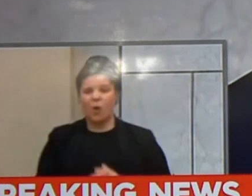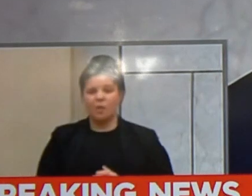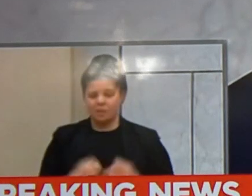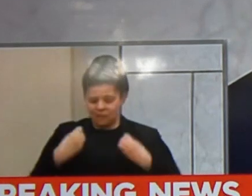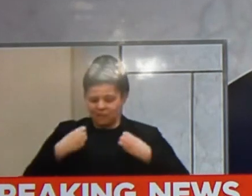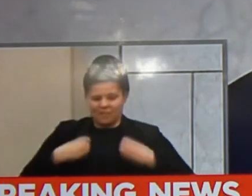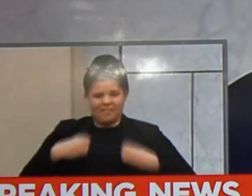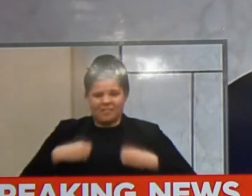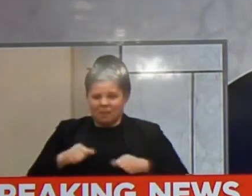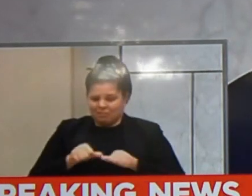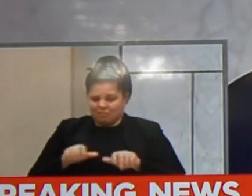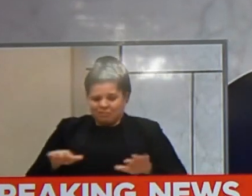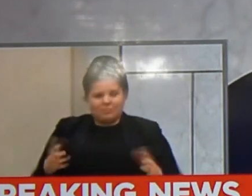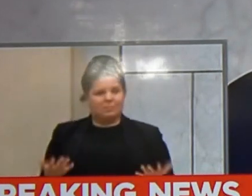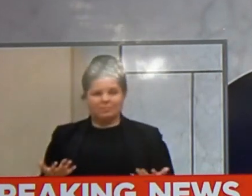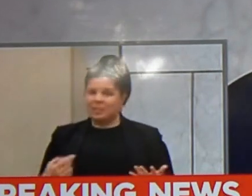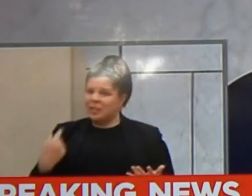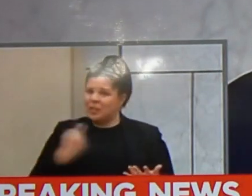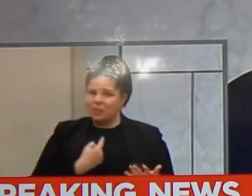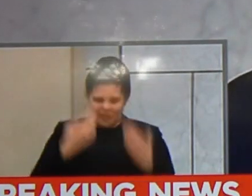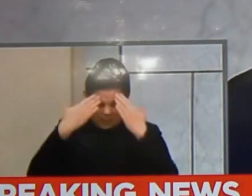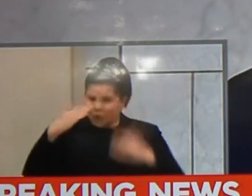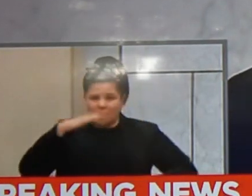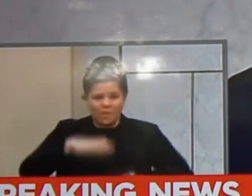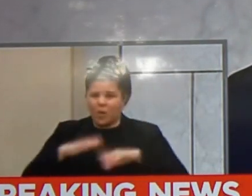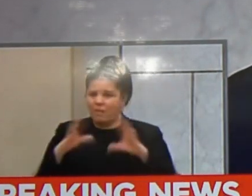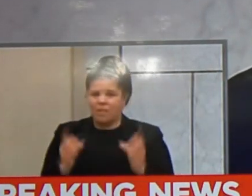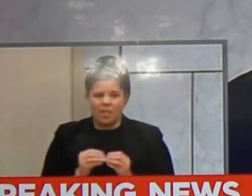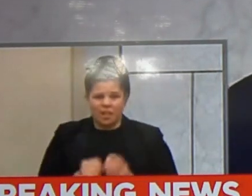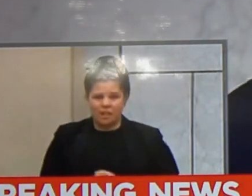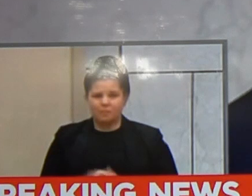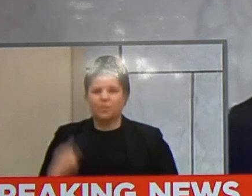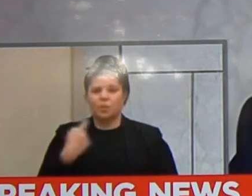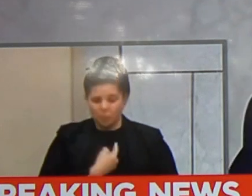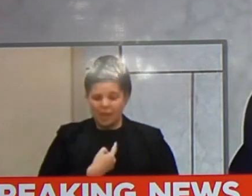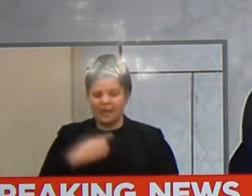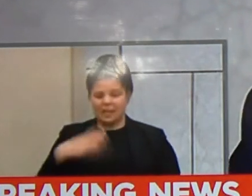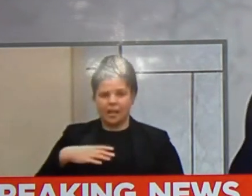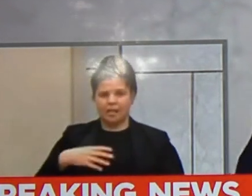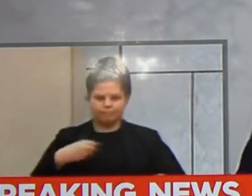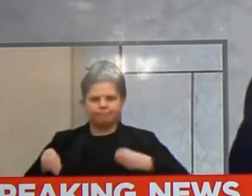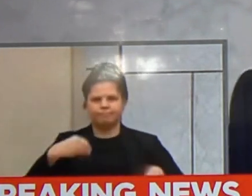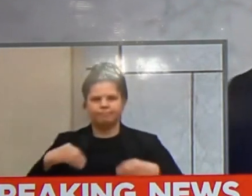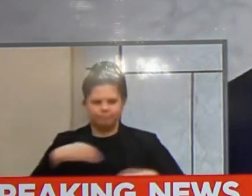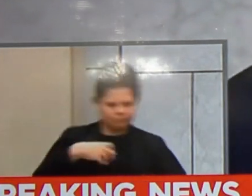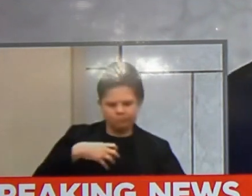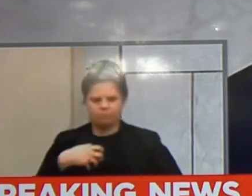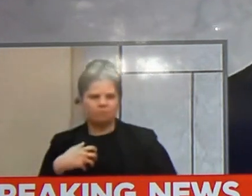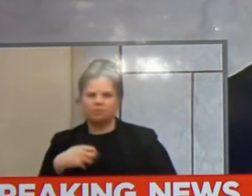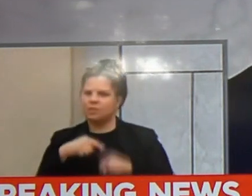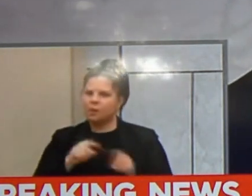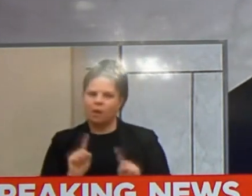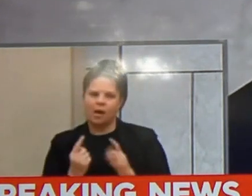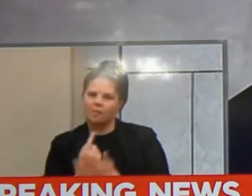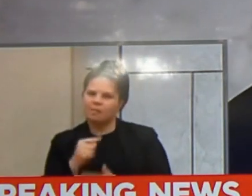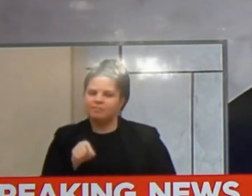and we have to seek to try and understand them as best we can and respond as best we can to the pressures that we face. Now that modelling will have